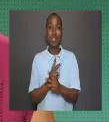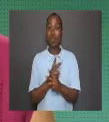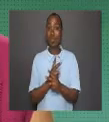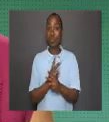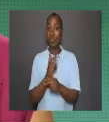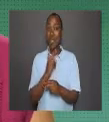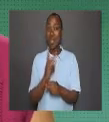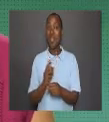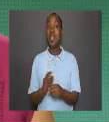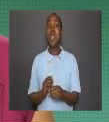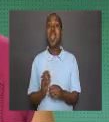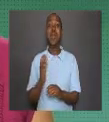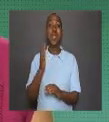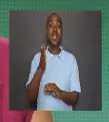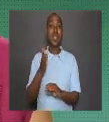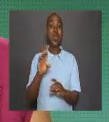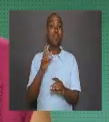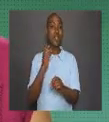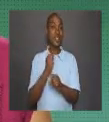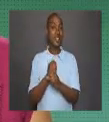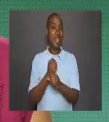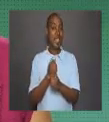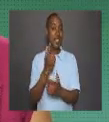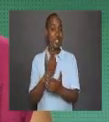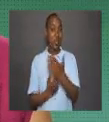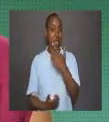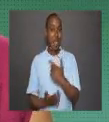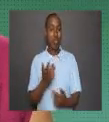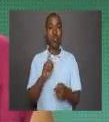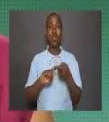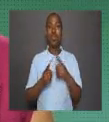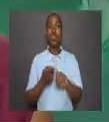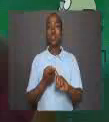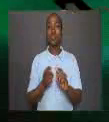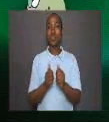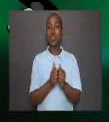next activity, discuss this question with a partner.